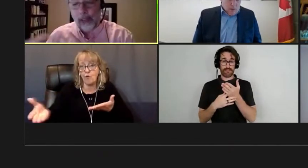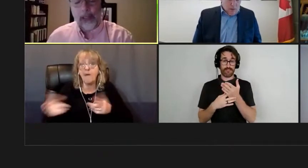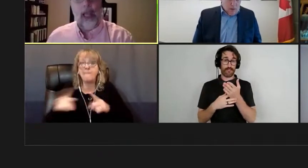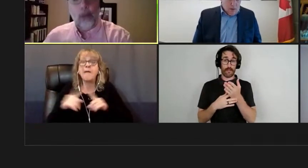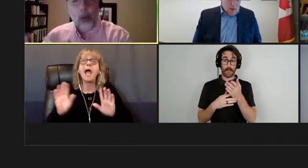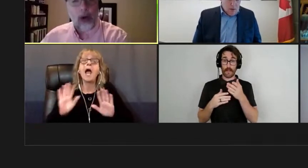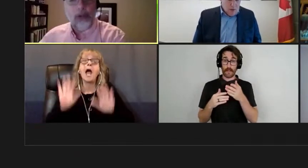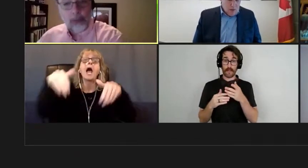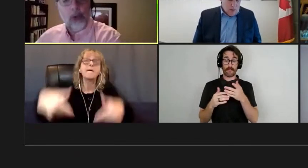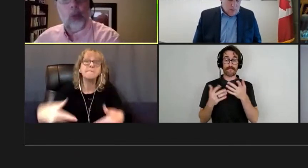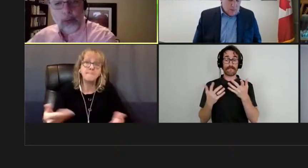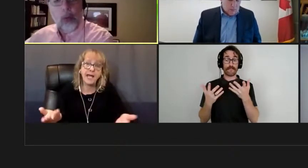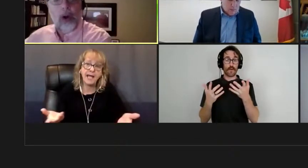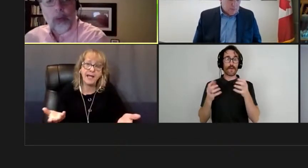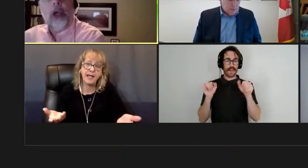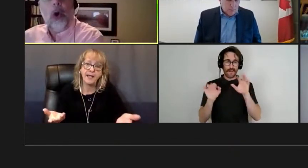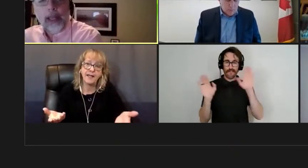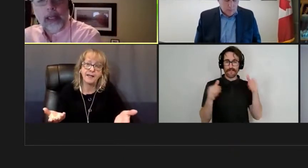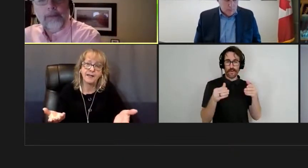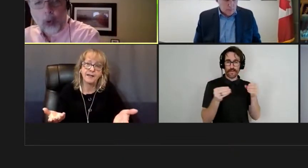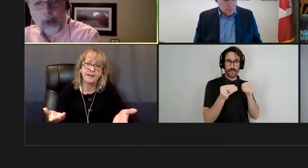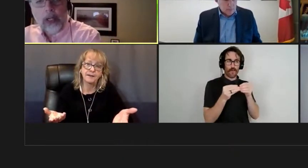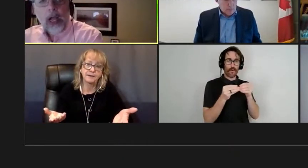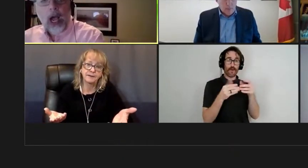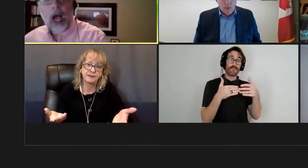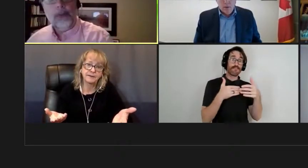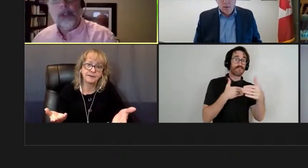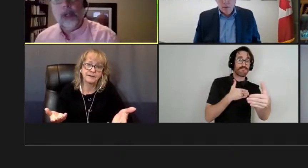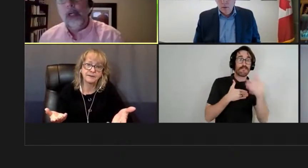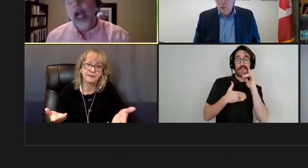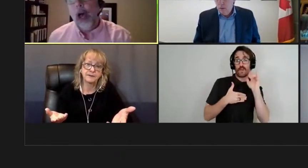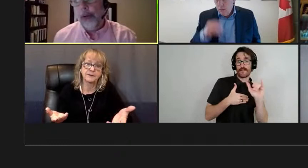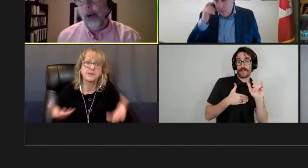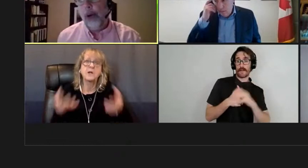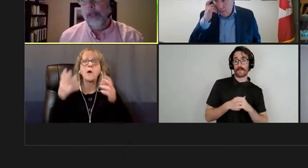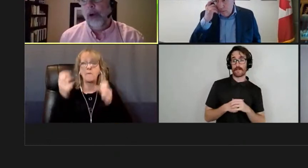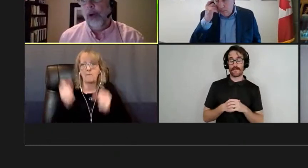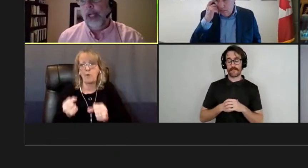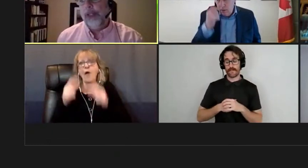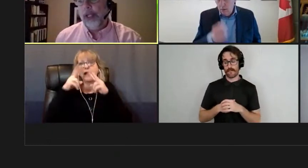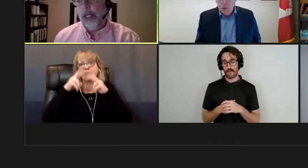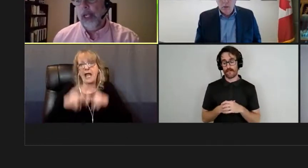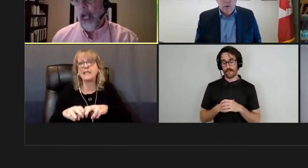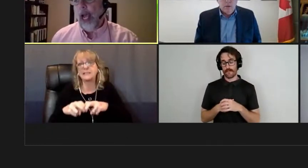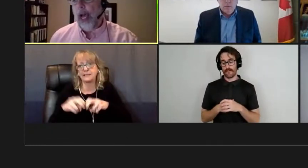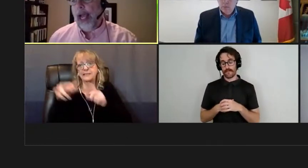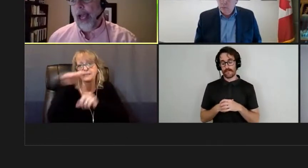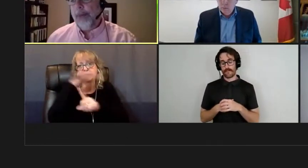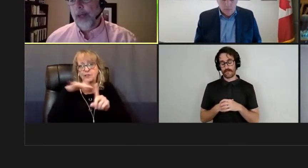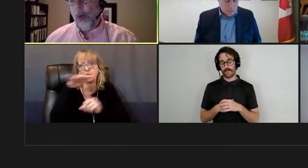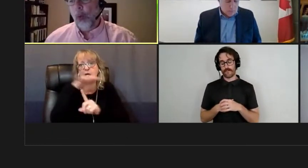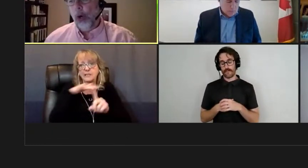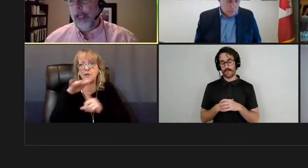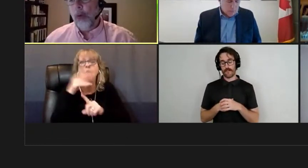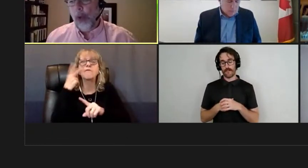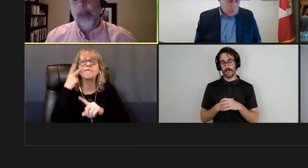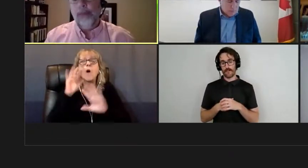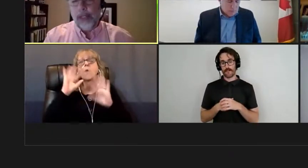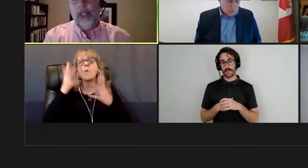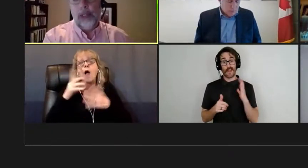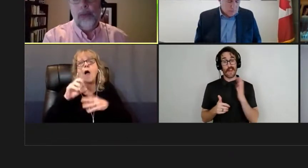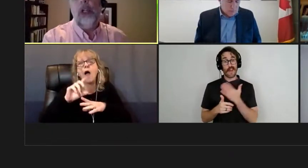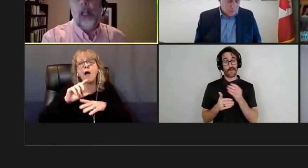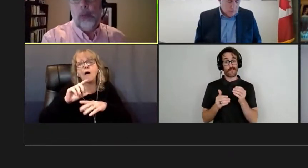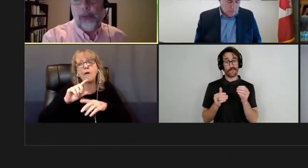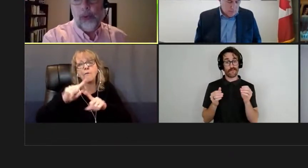we can look at more in terms of where are we going forward. Certainly other parts of our organization have been working with the